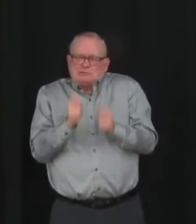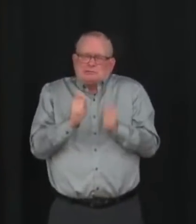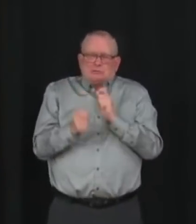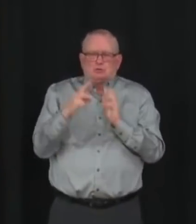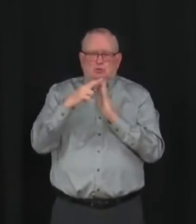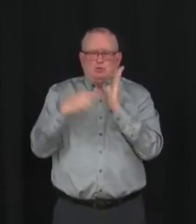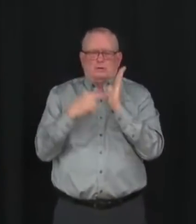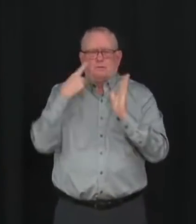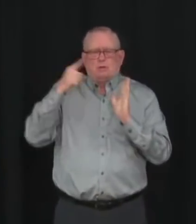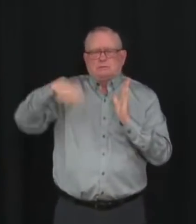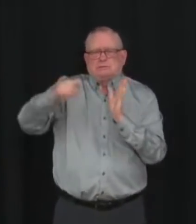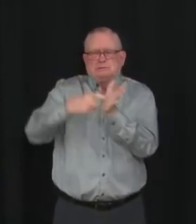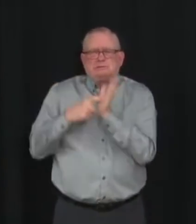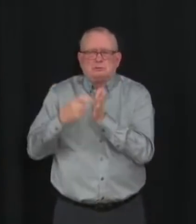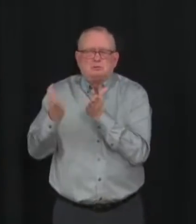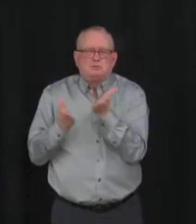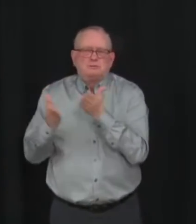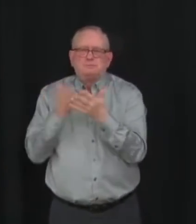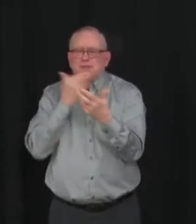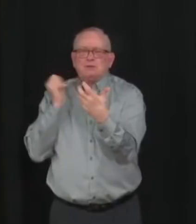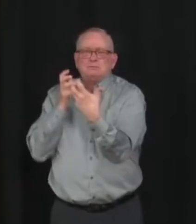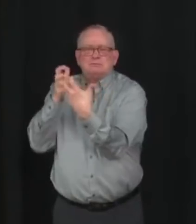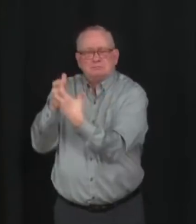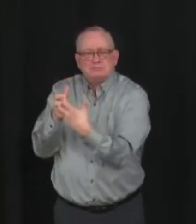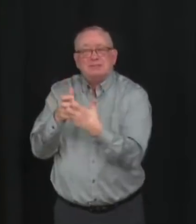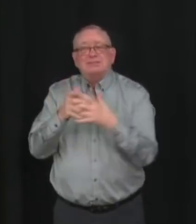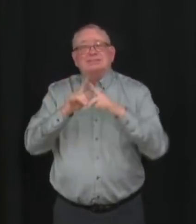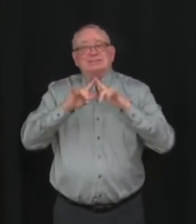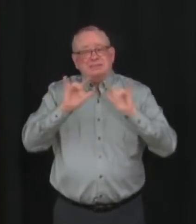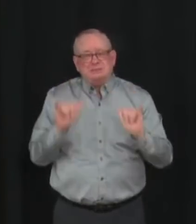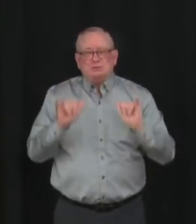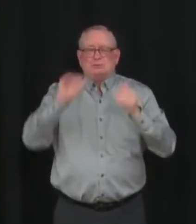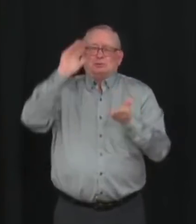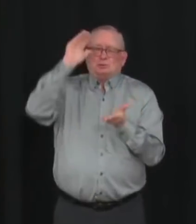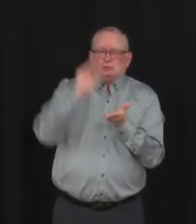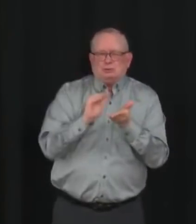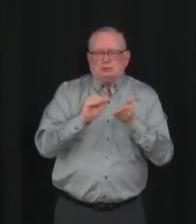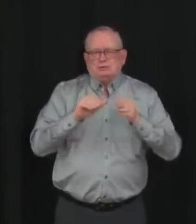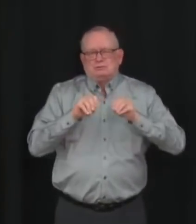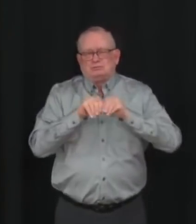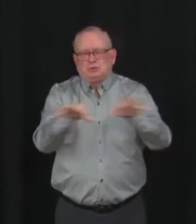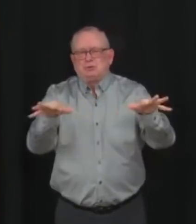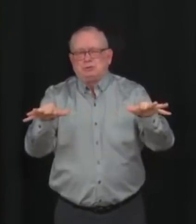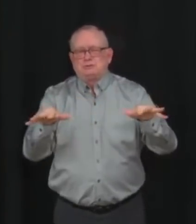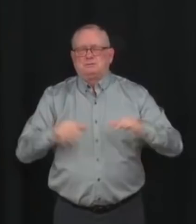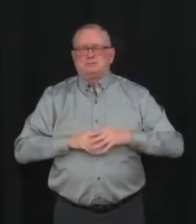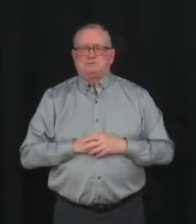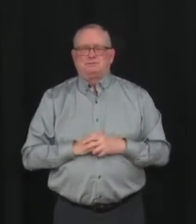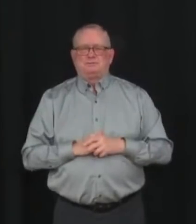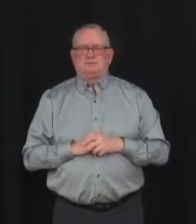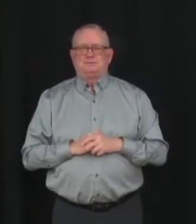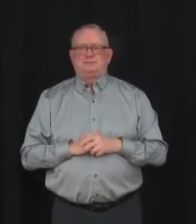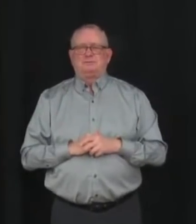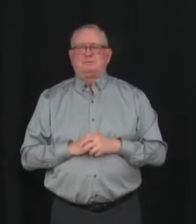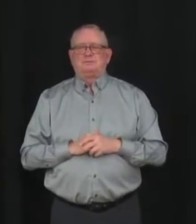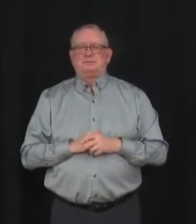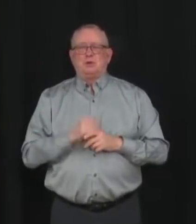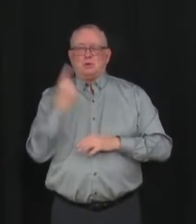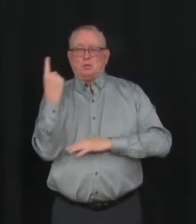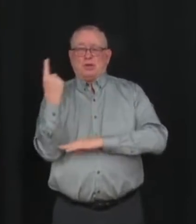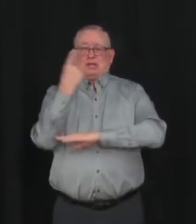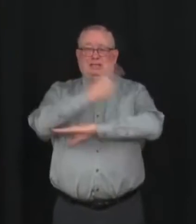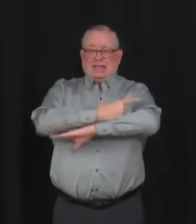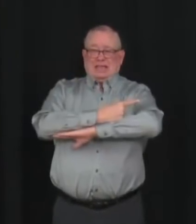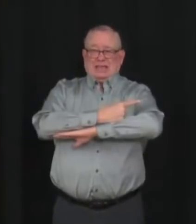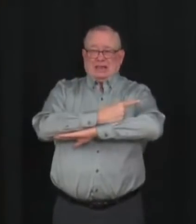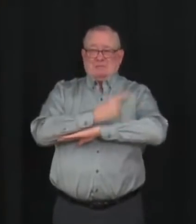reduce the spread of the Omicron variant. We're providing an exception for workplaces where disruption of service for 24 hours or more